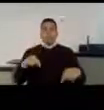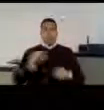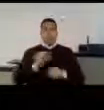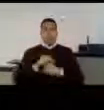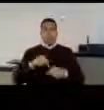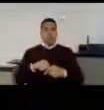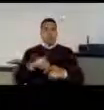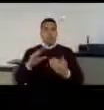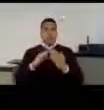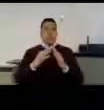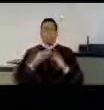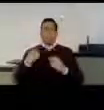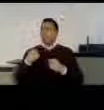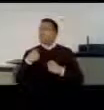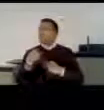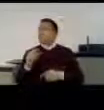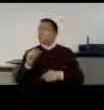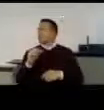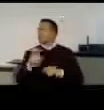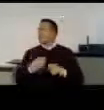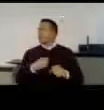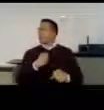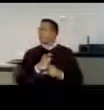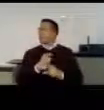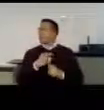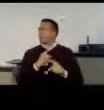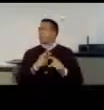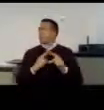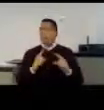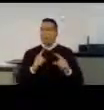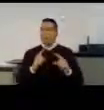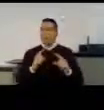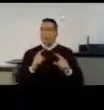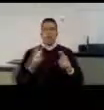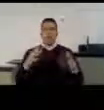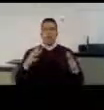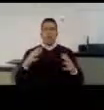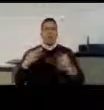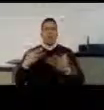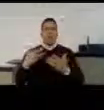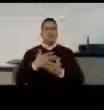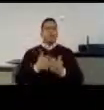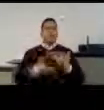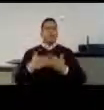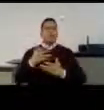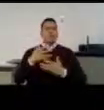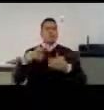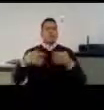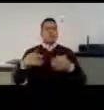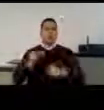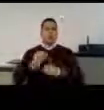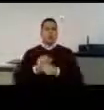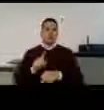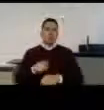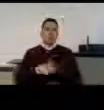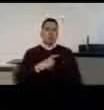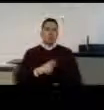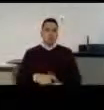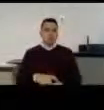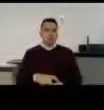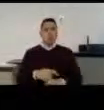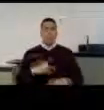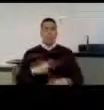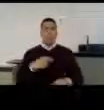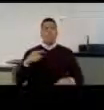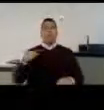in the city for, I think 10 years, but has been doing social justice work for a long time. And so